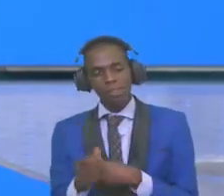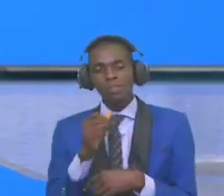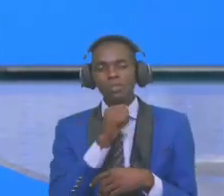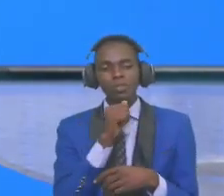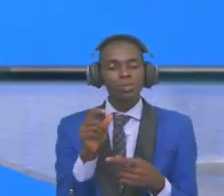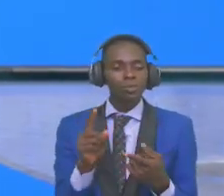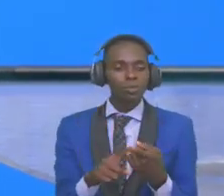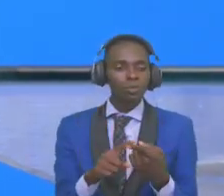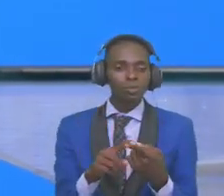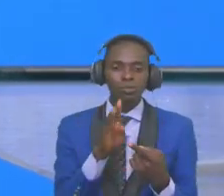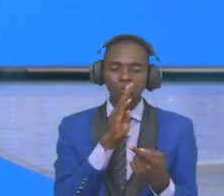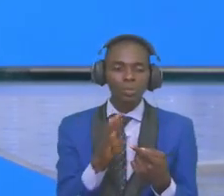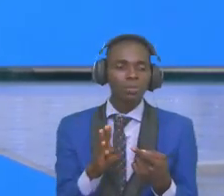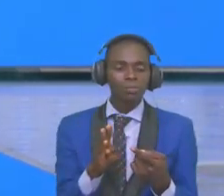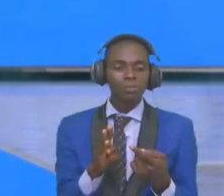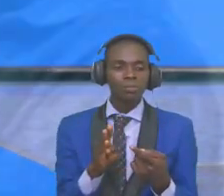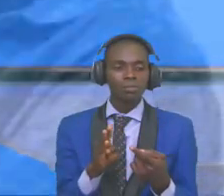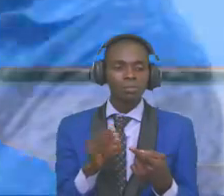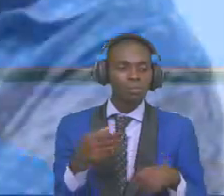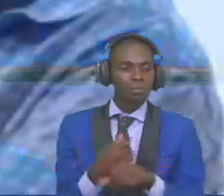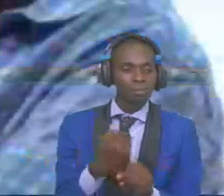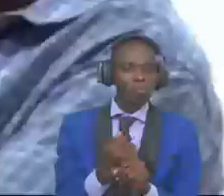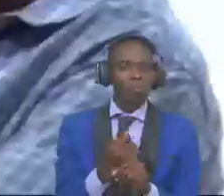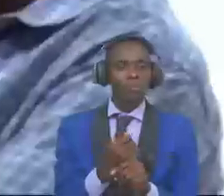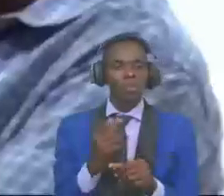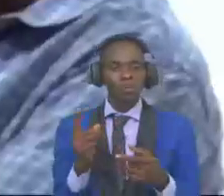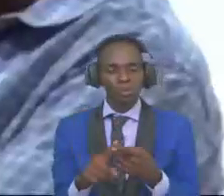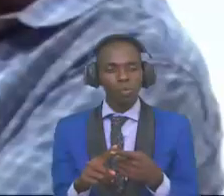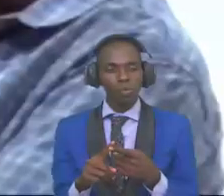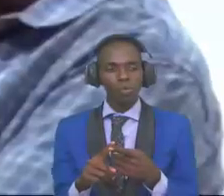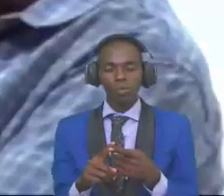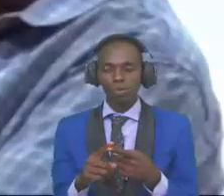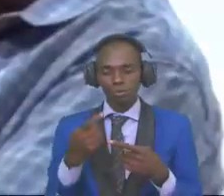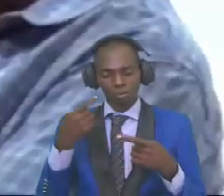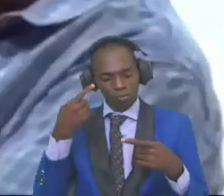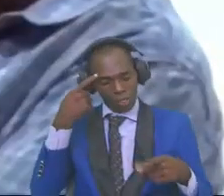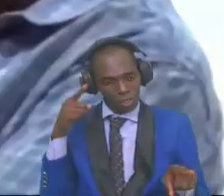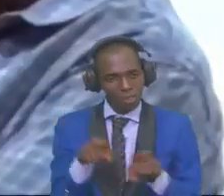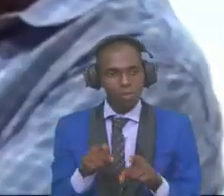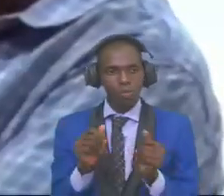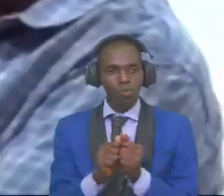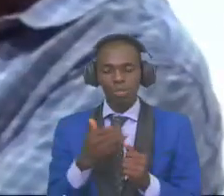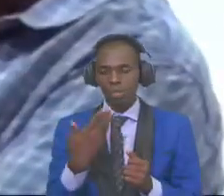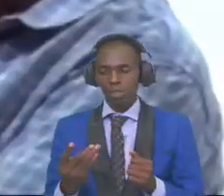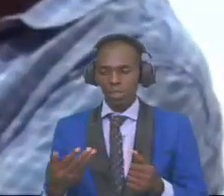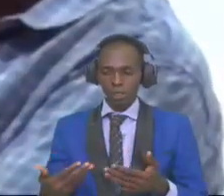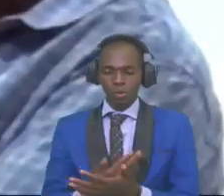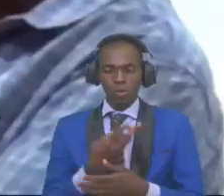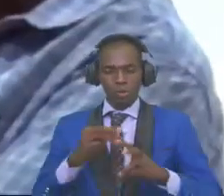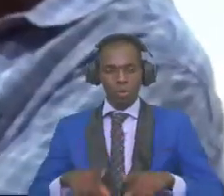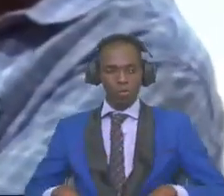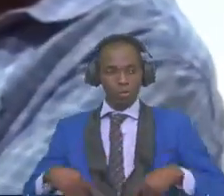not to be made to fall in line with modernism, but